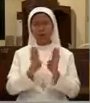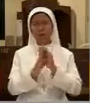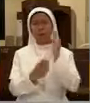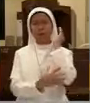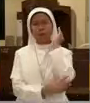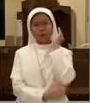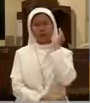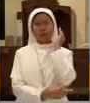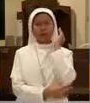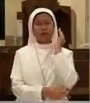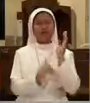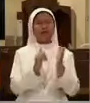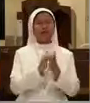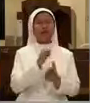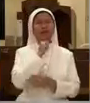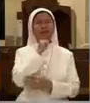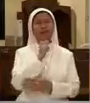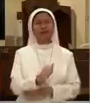But that is not